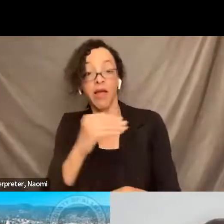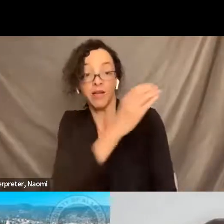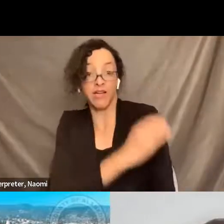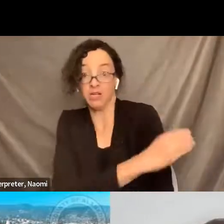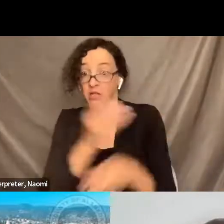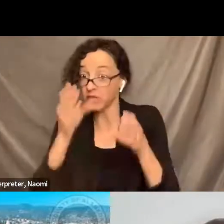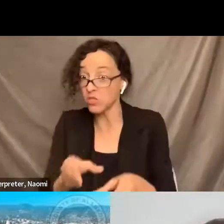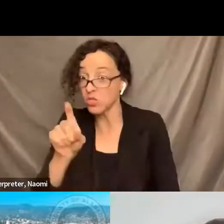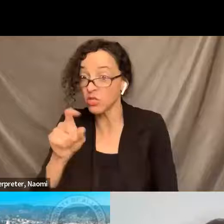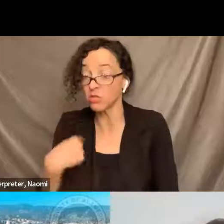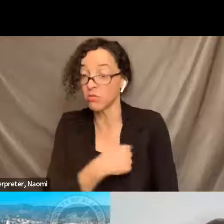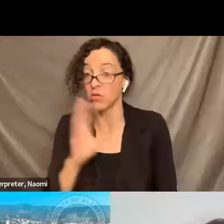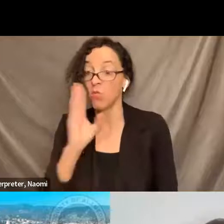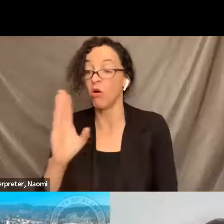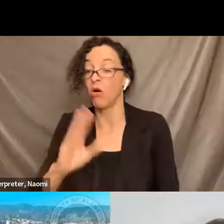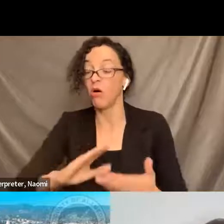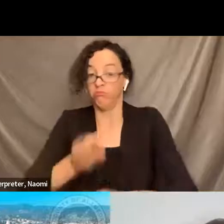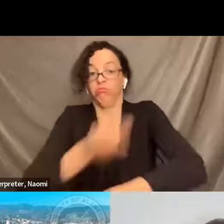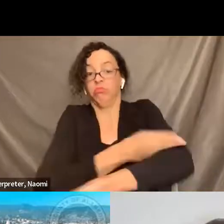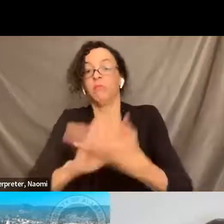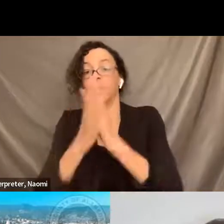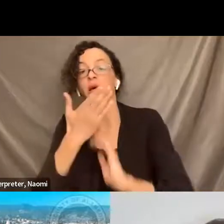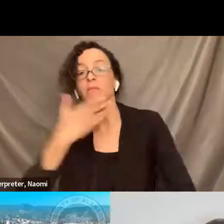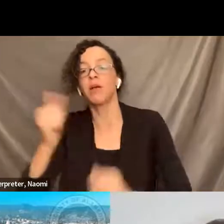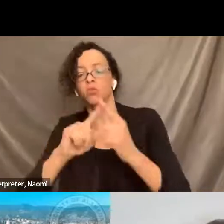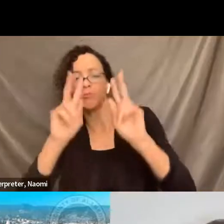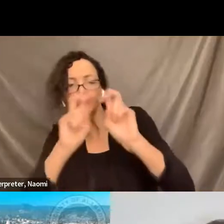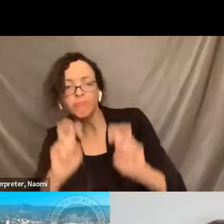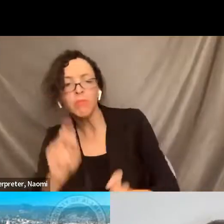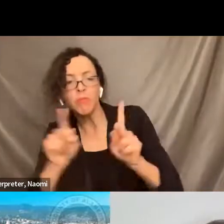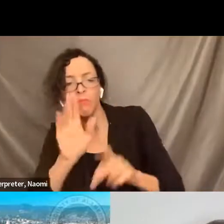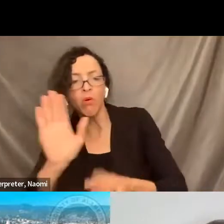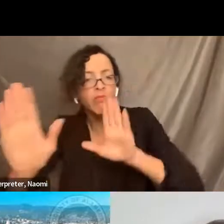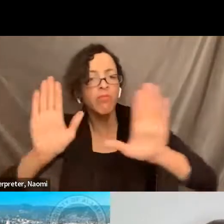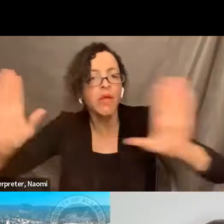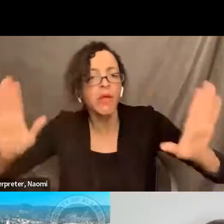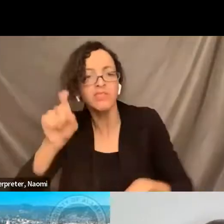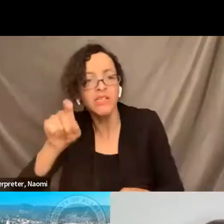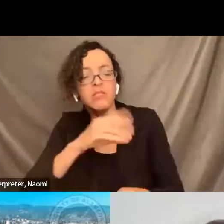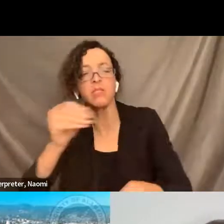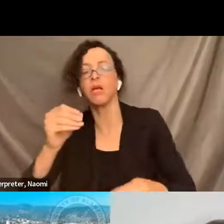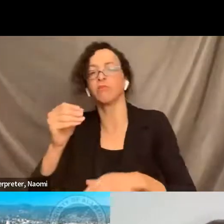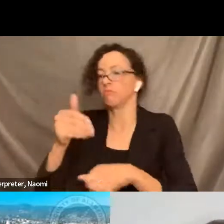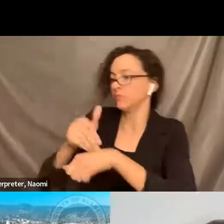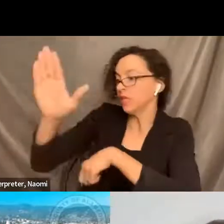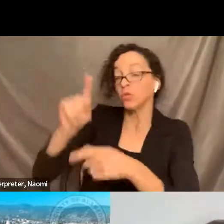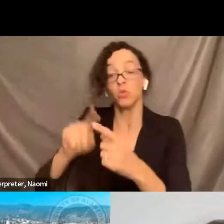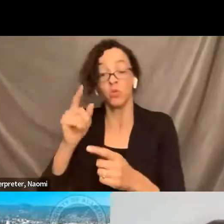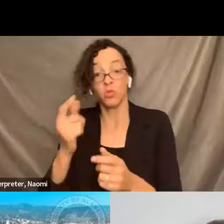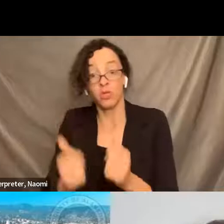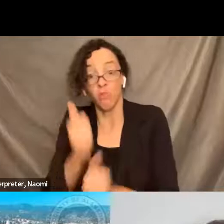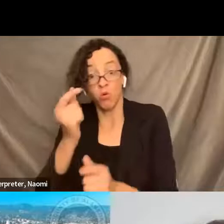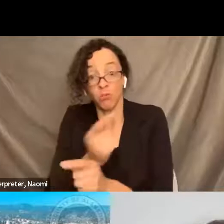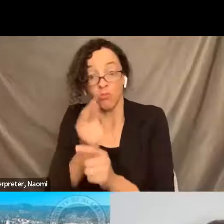assessing people's needs and diverting them to the most appropriate care? And so CAT, like I said, is a